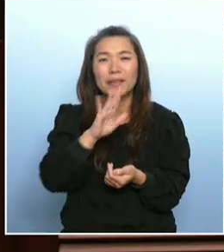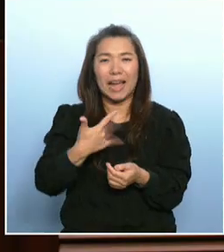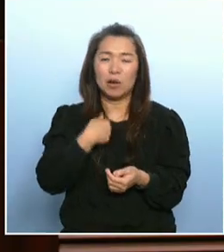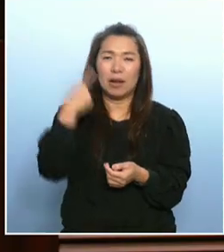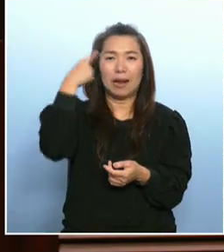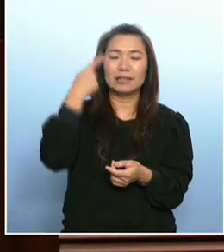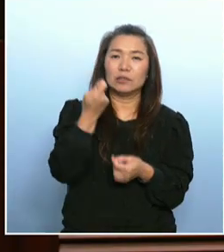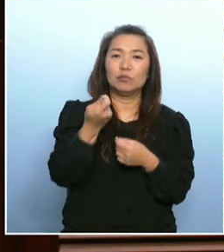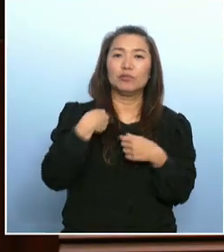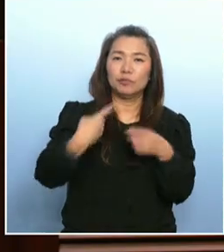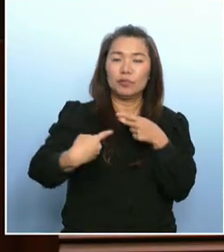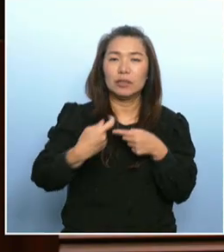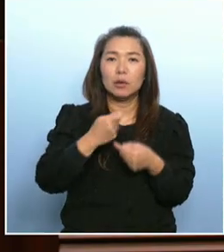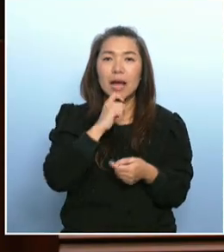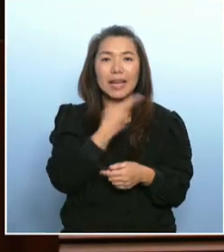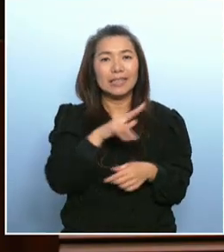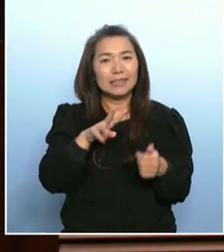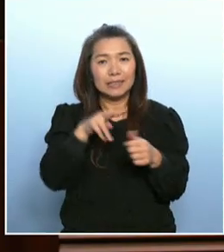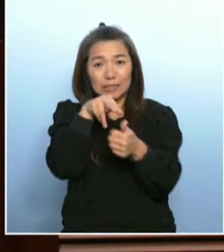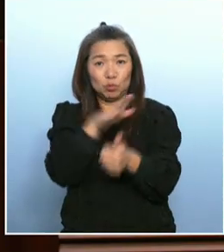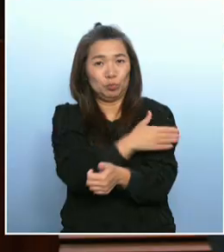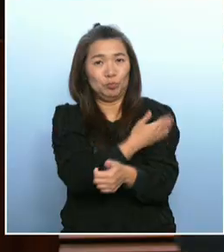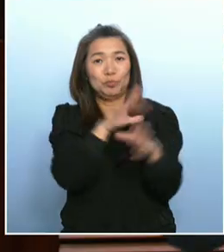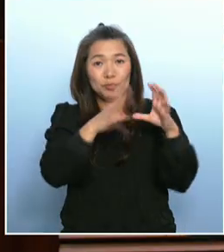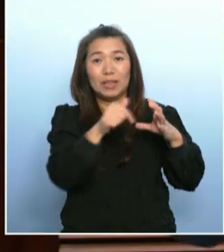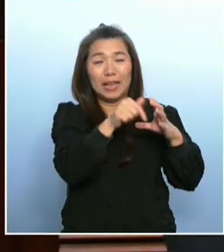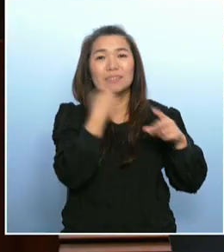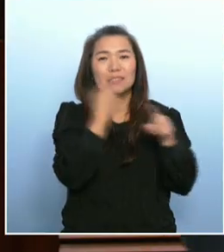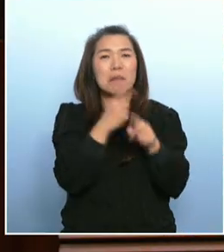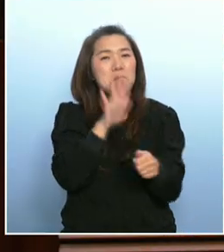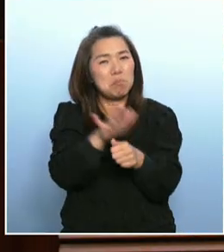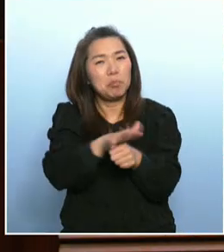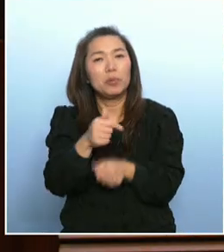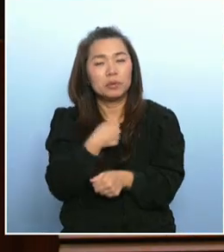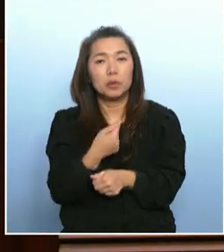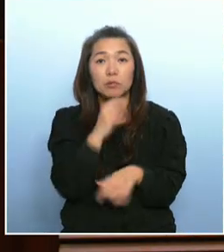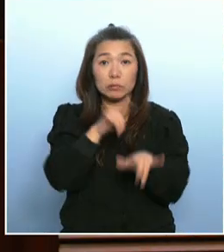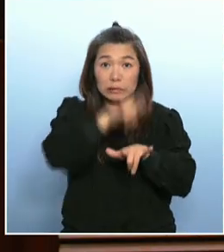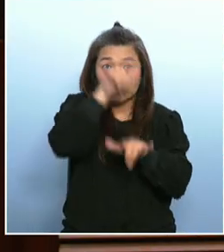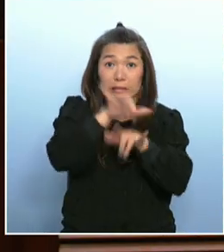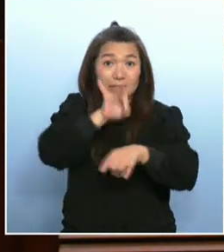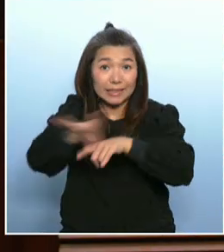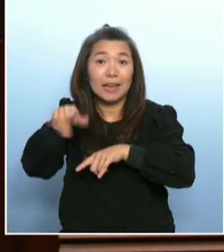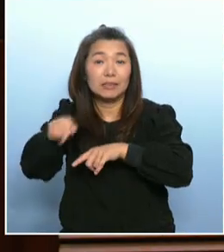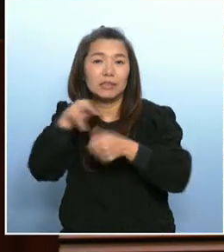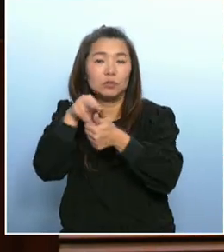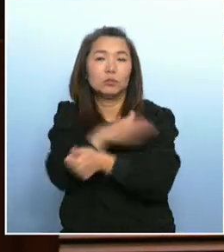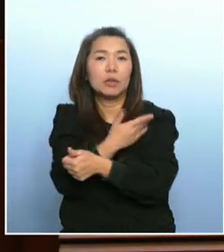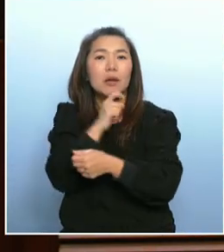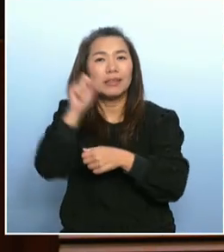what you were talking about, but it seems that we have different views.